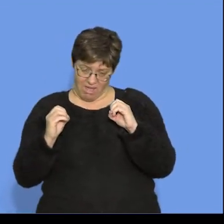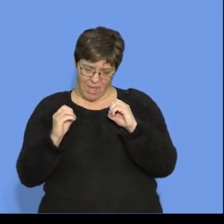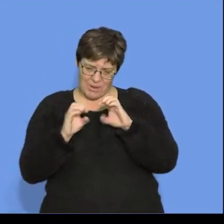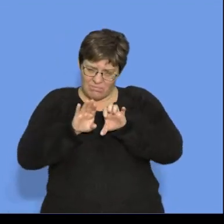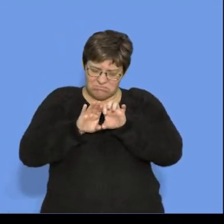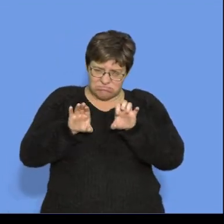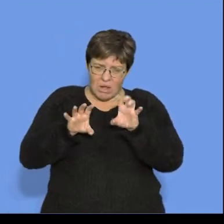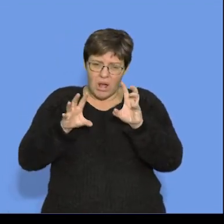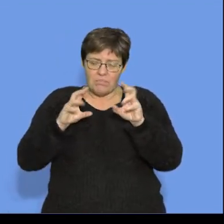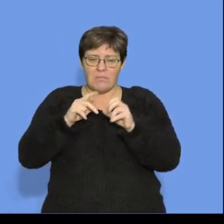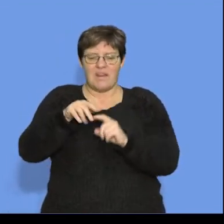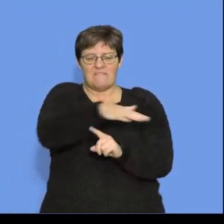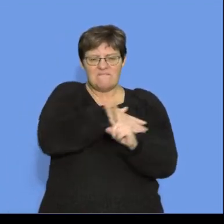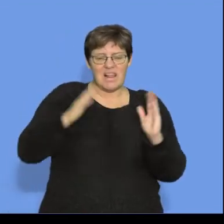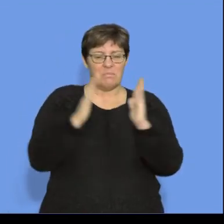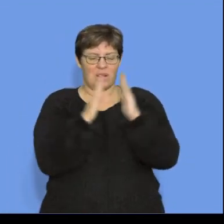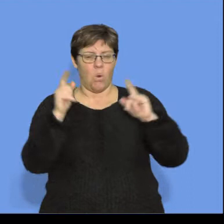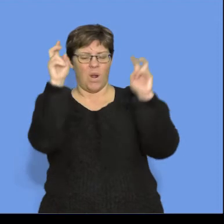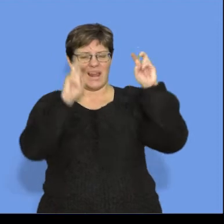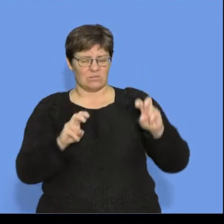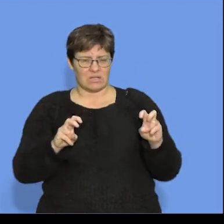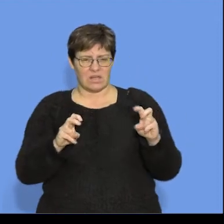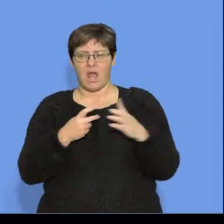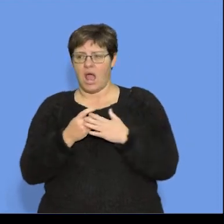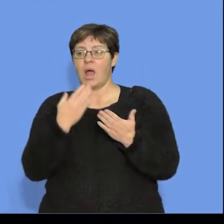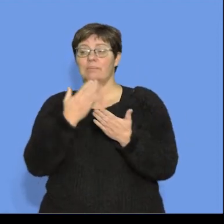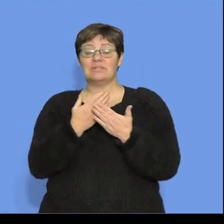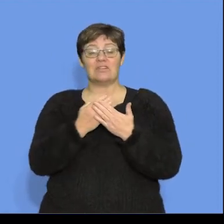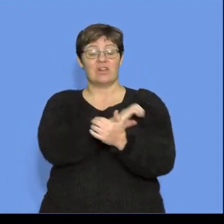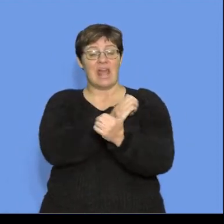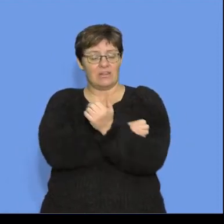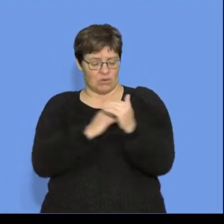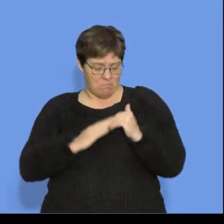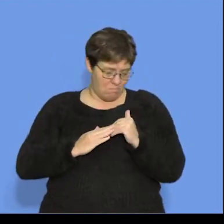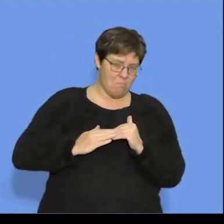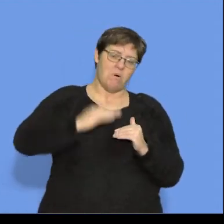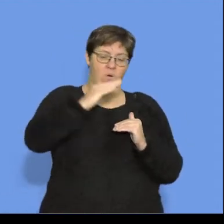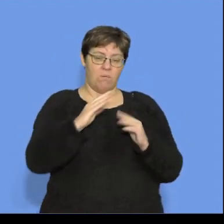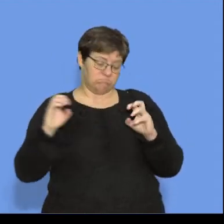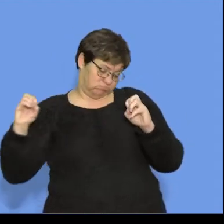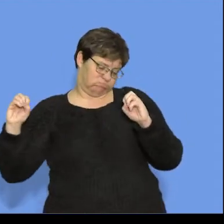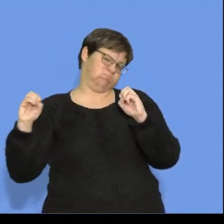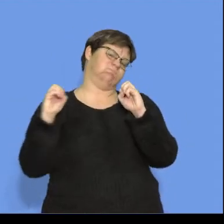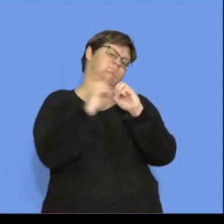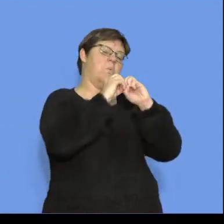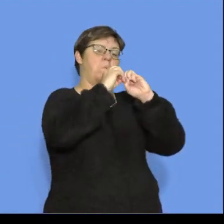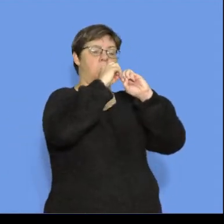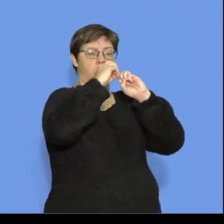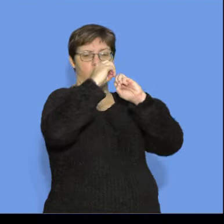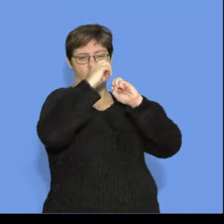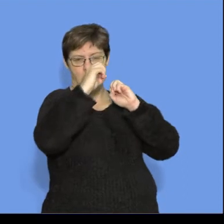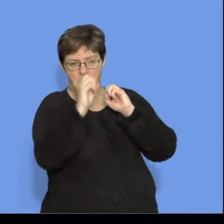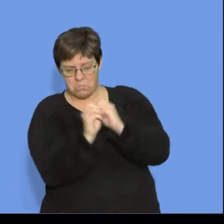pushed in a magnetic field or an electric field. Their potential energy increases, and over here they actually form